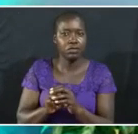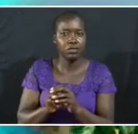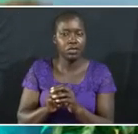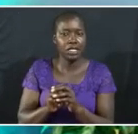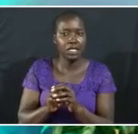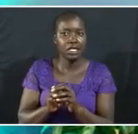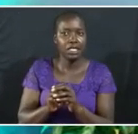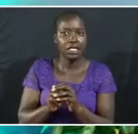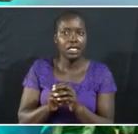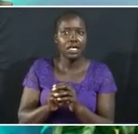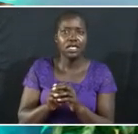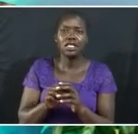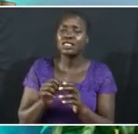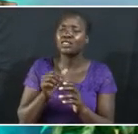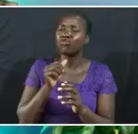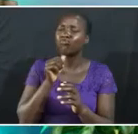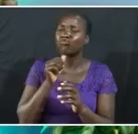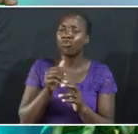It is not normal.